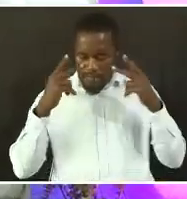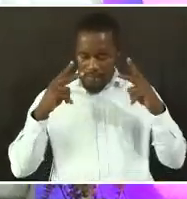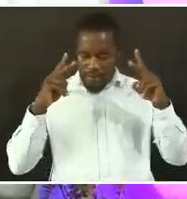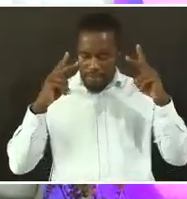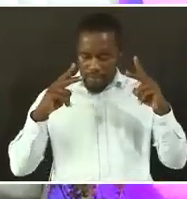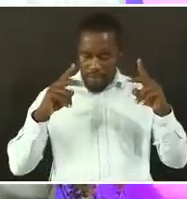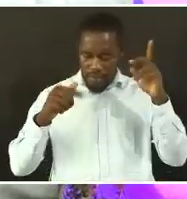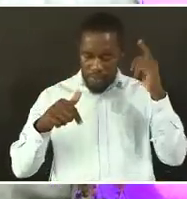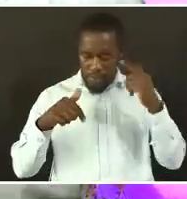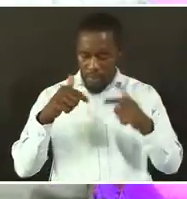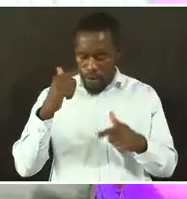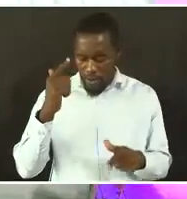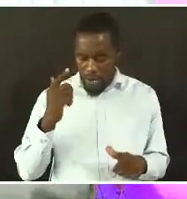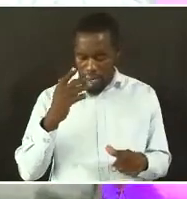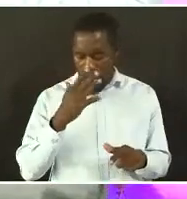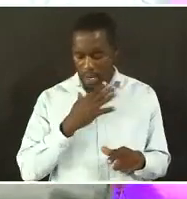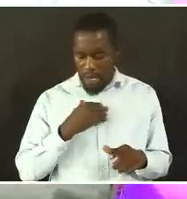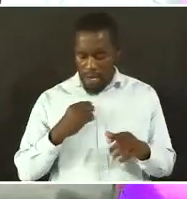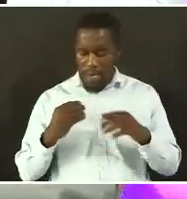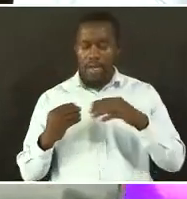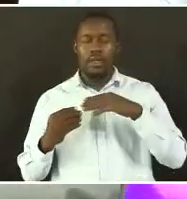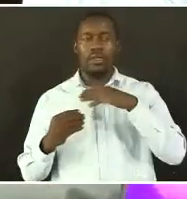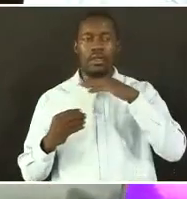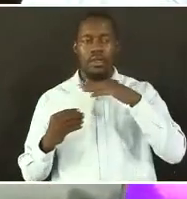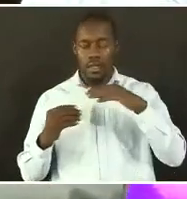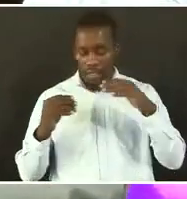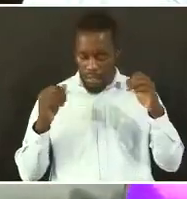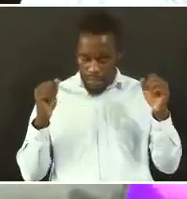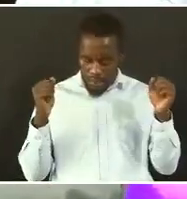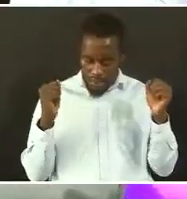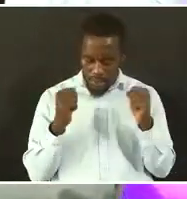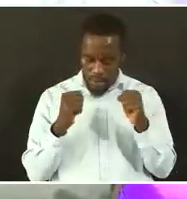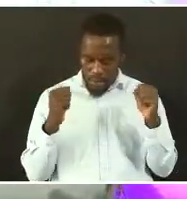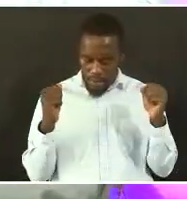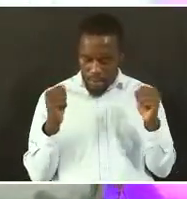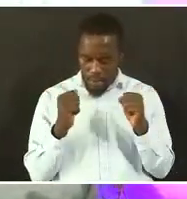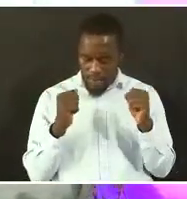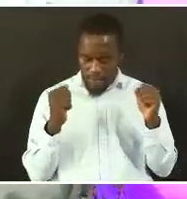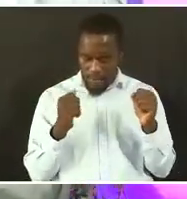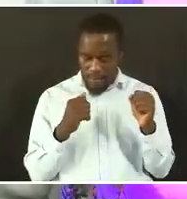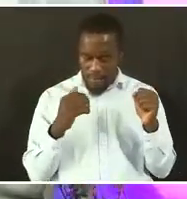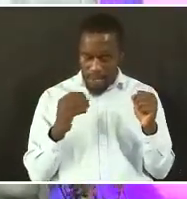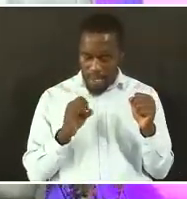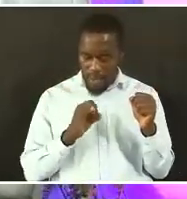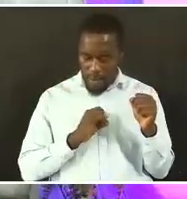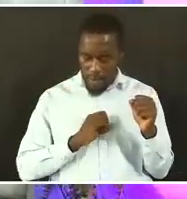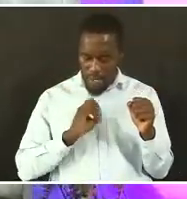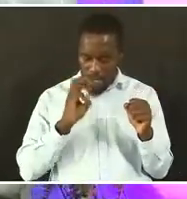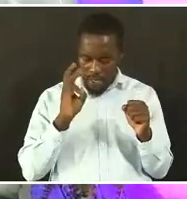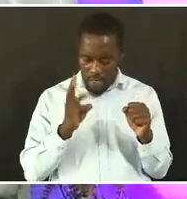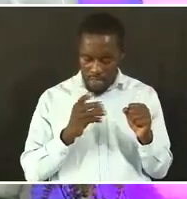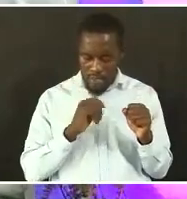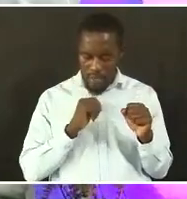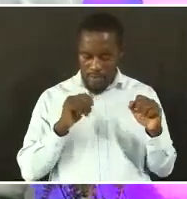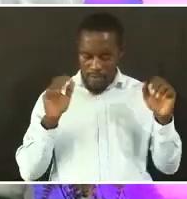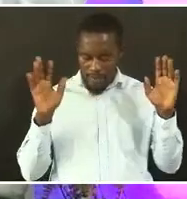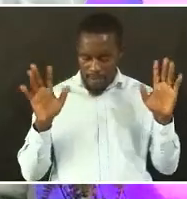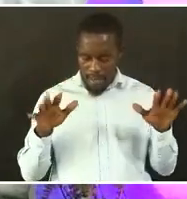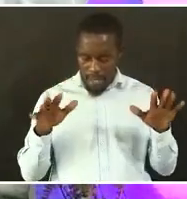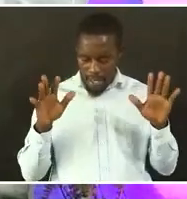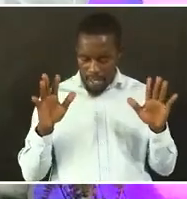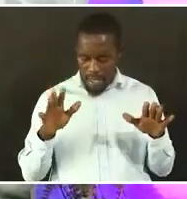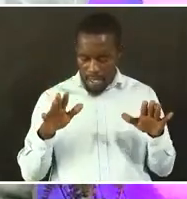victory's won. And death, cold wave, I will